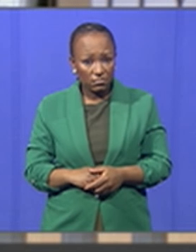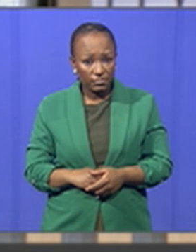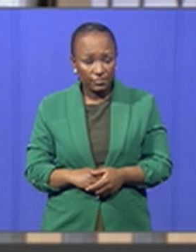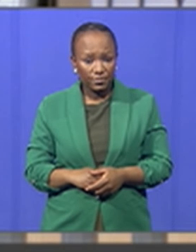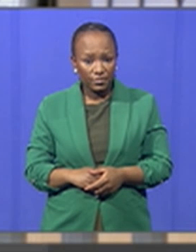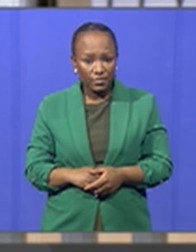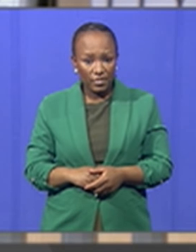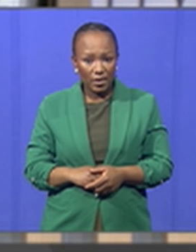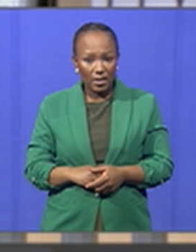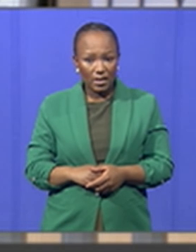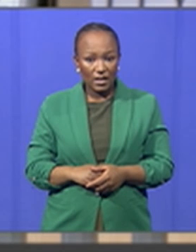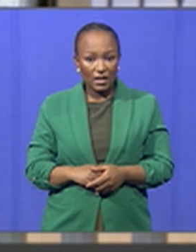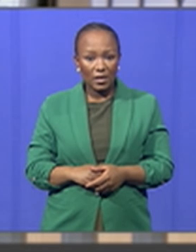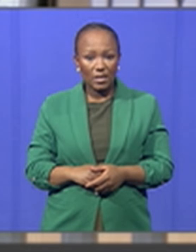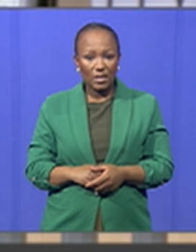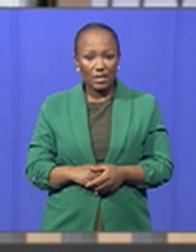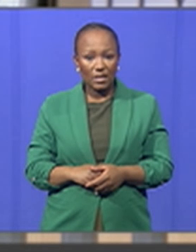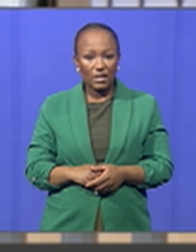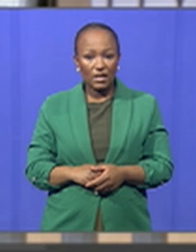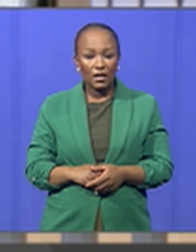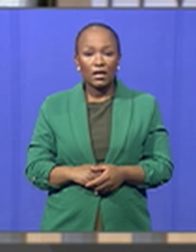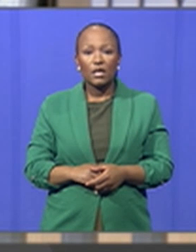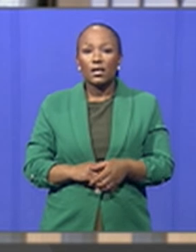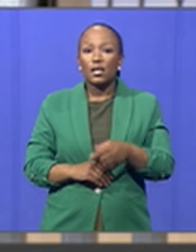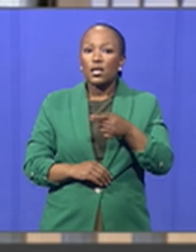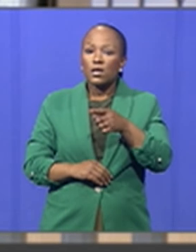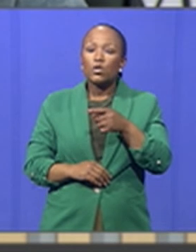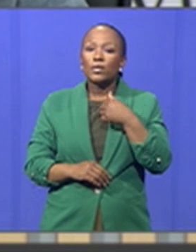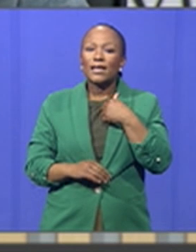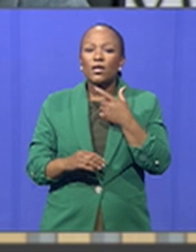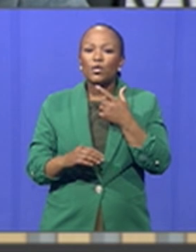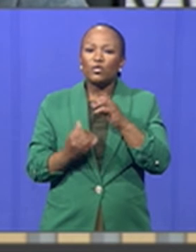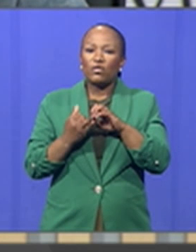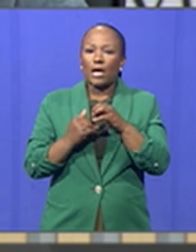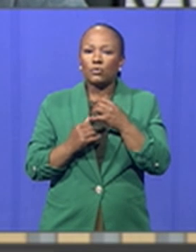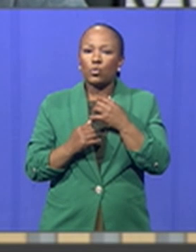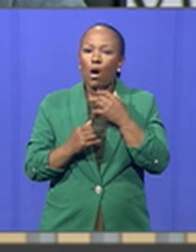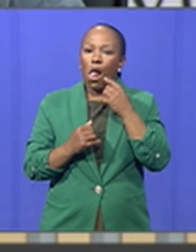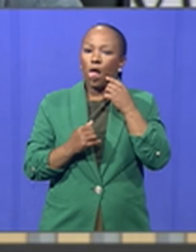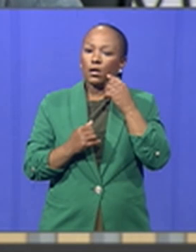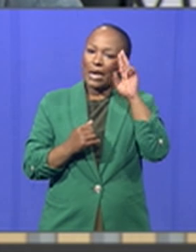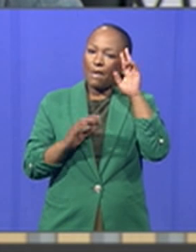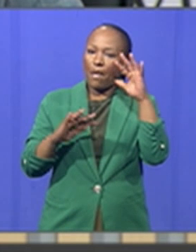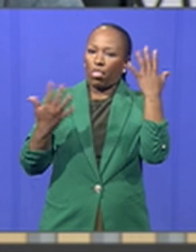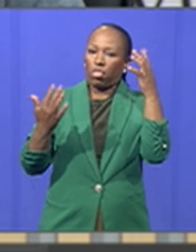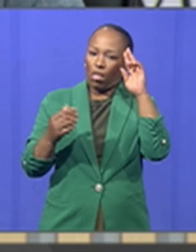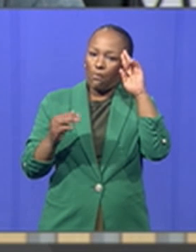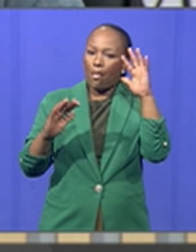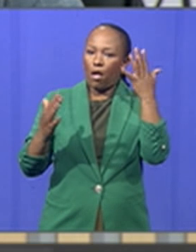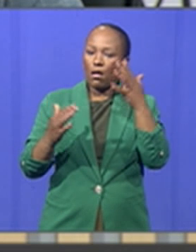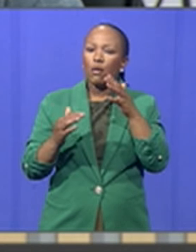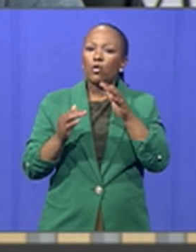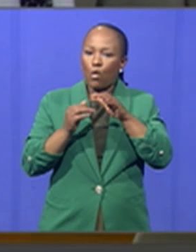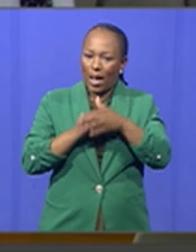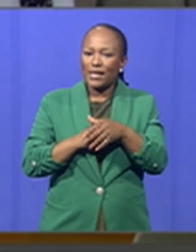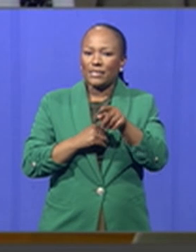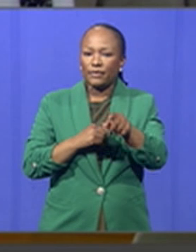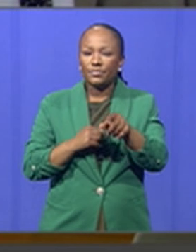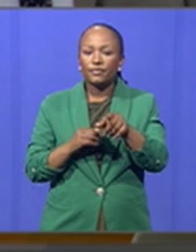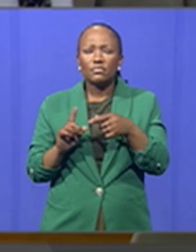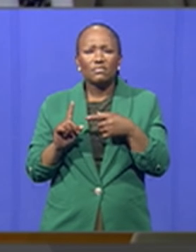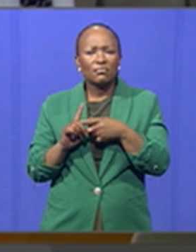I said you are hiding behind your lack of recollection. Yes. Komišene ga e kgolwe taba ya gore Matlala ga a sa